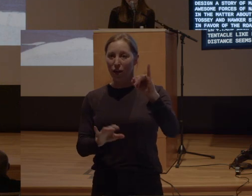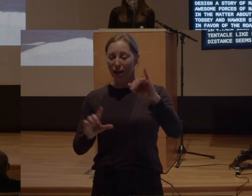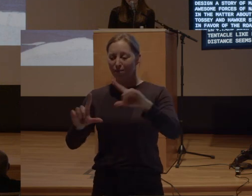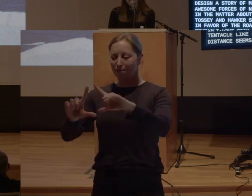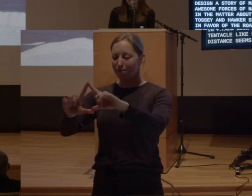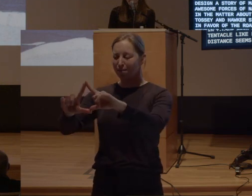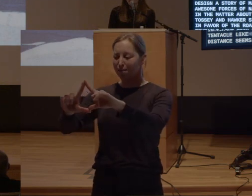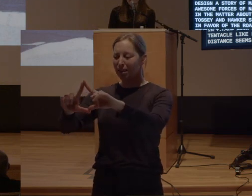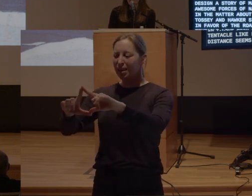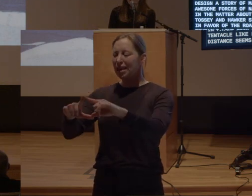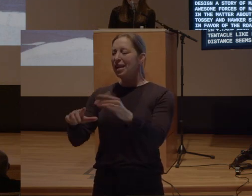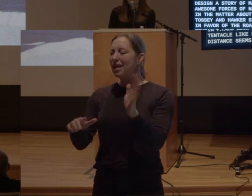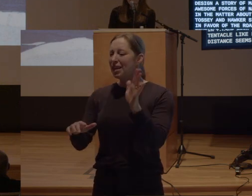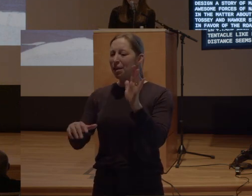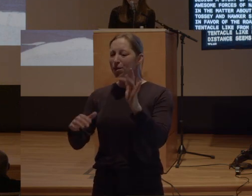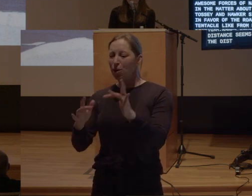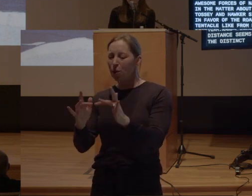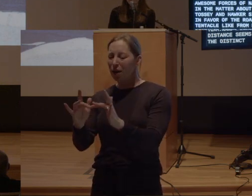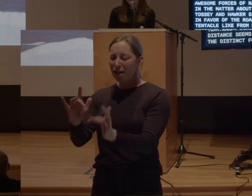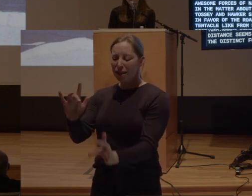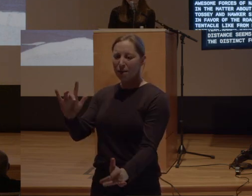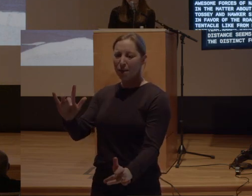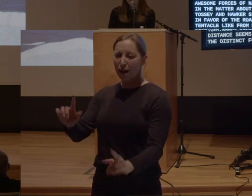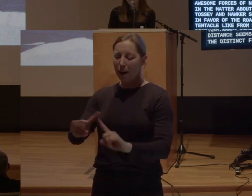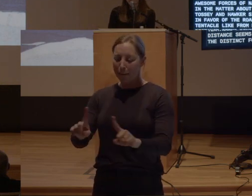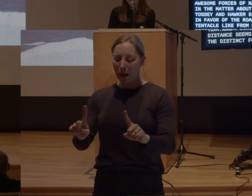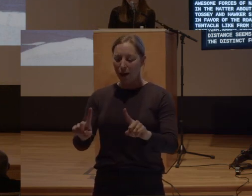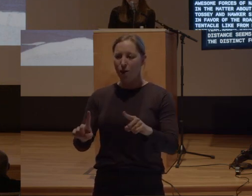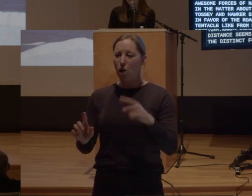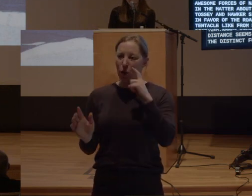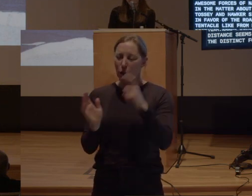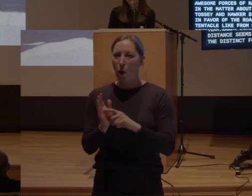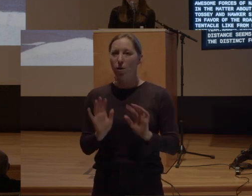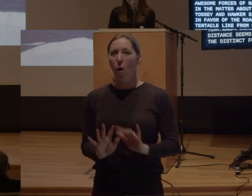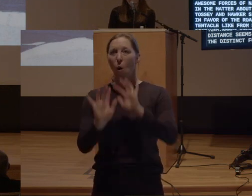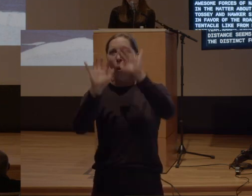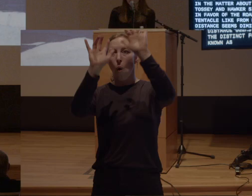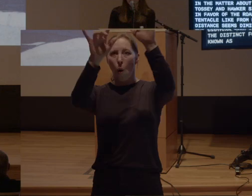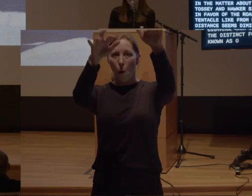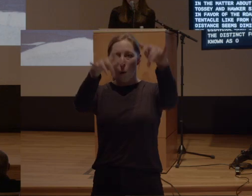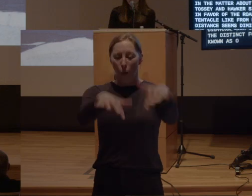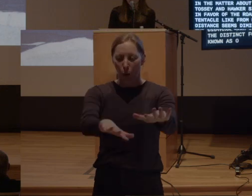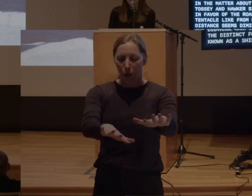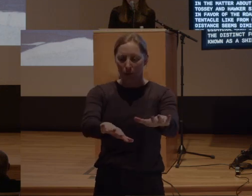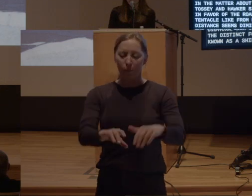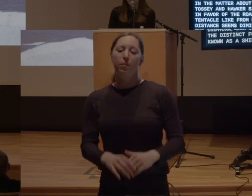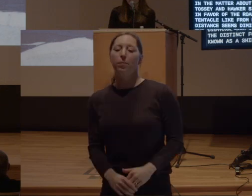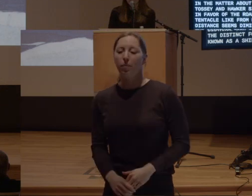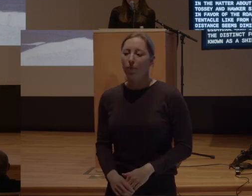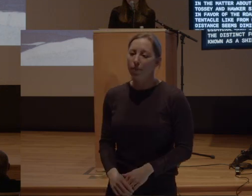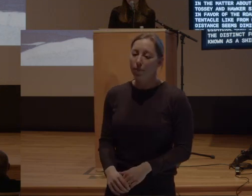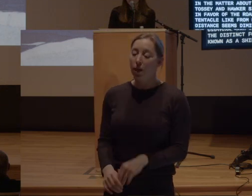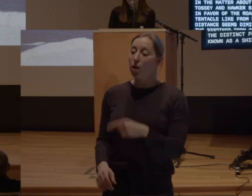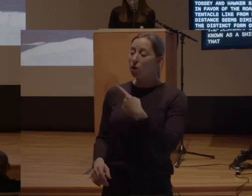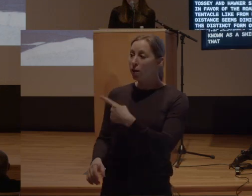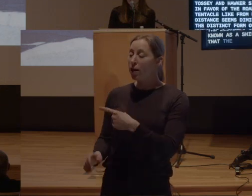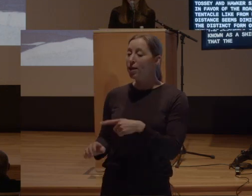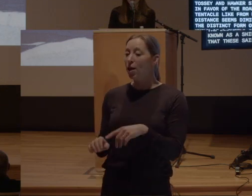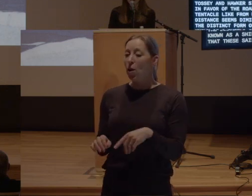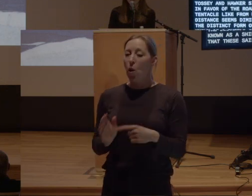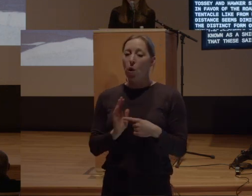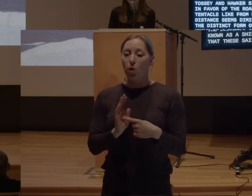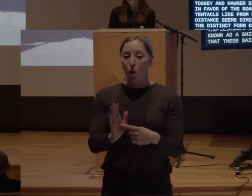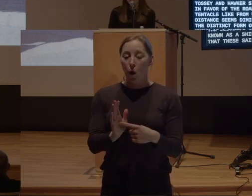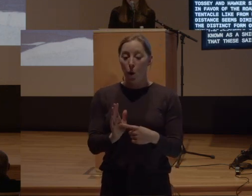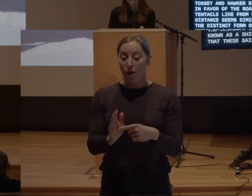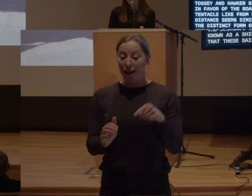presence. The distinct form of the boats in this image, known as Oshio Kuribune, indicates that these sailors are among